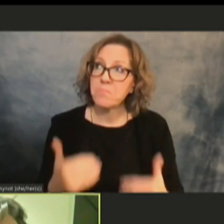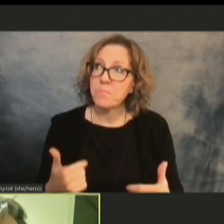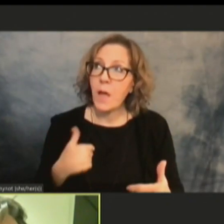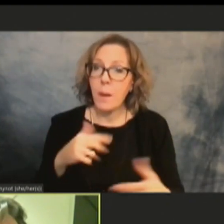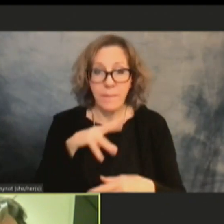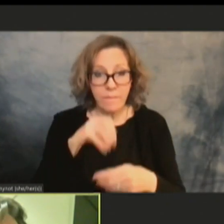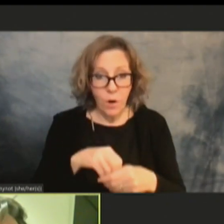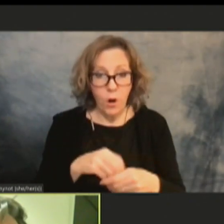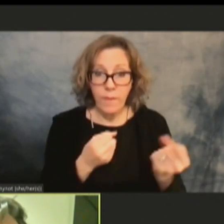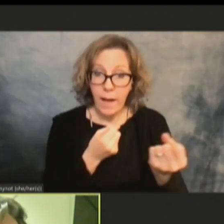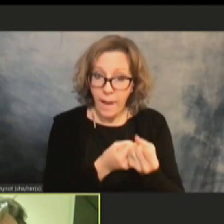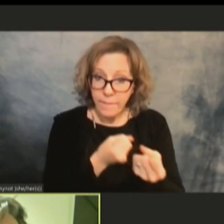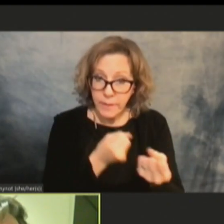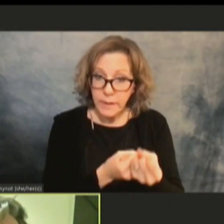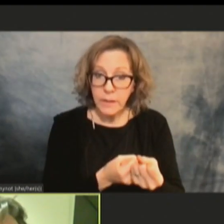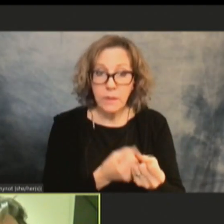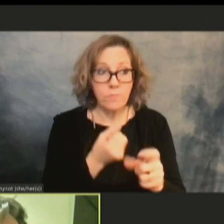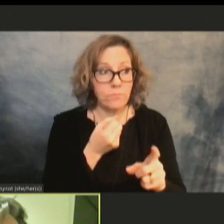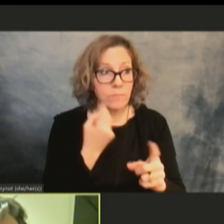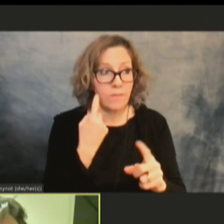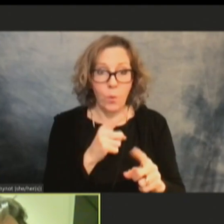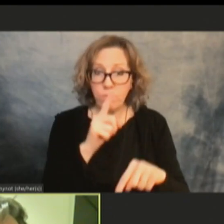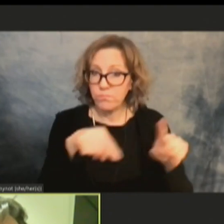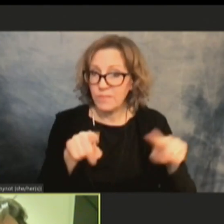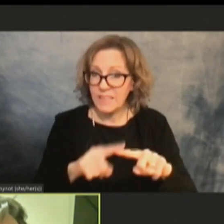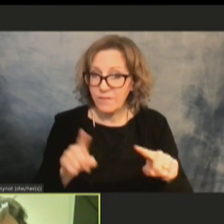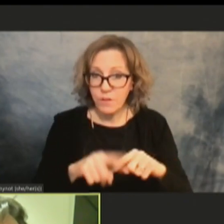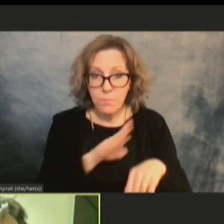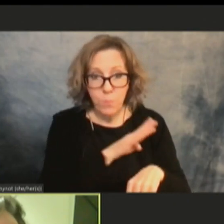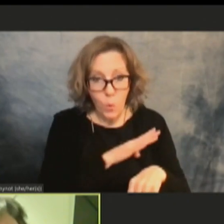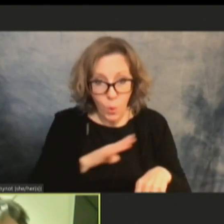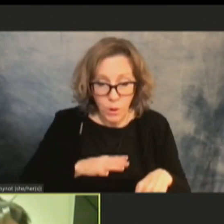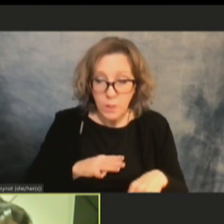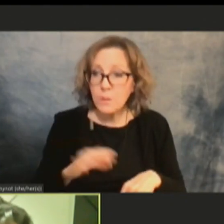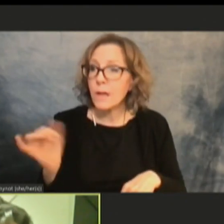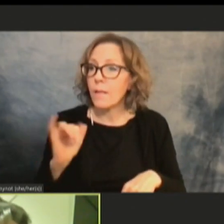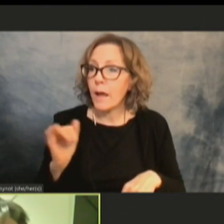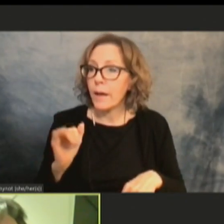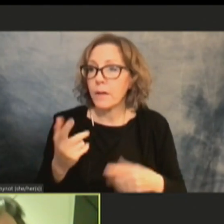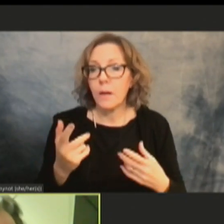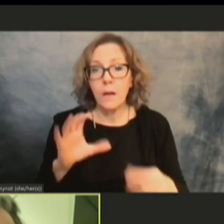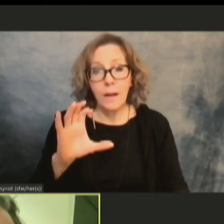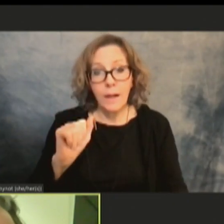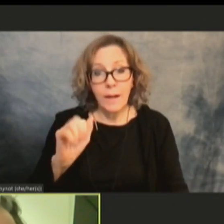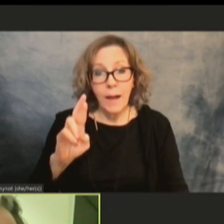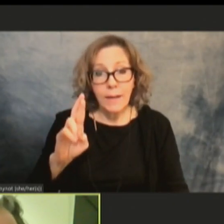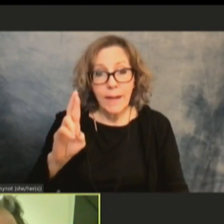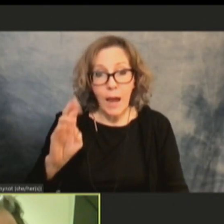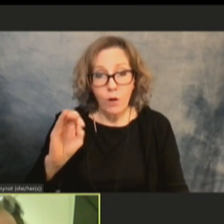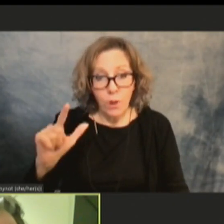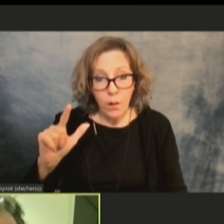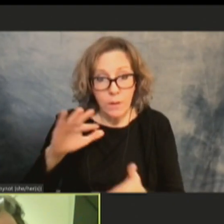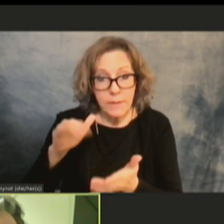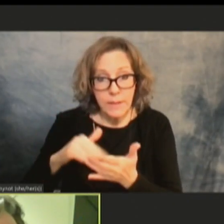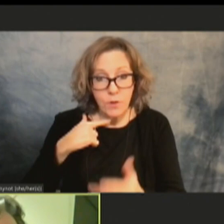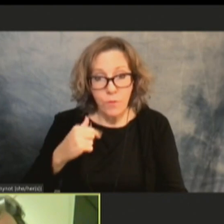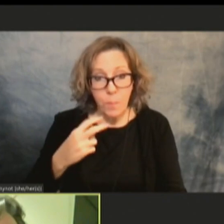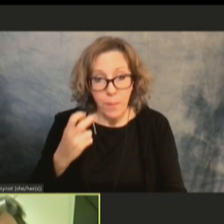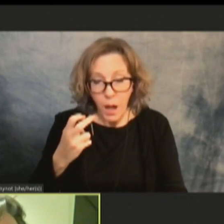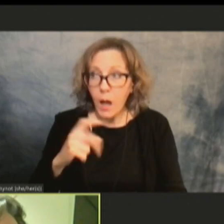boards and advocacy organizations for people with disabilities, such as the Carroll Center for the Blind, Open Door